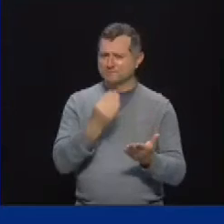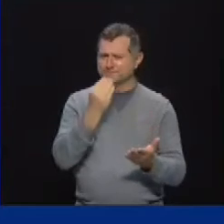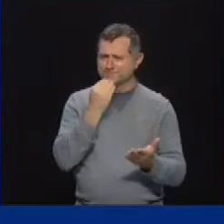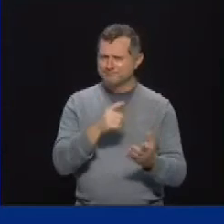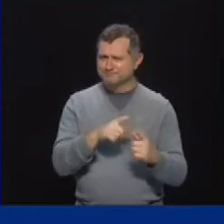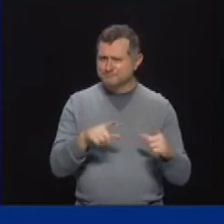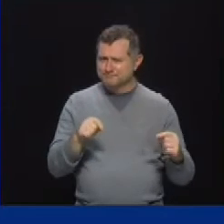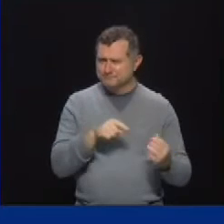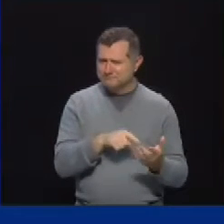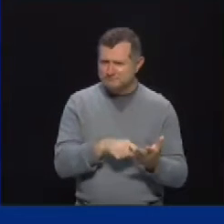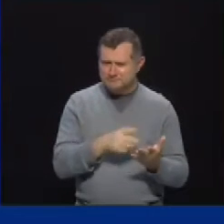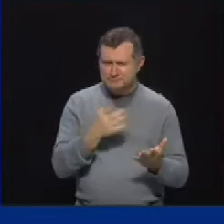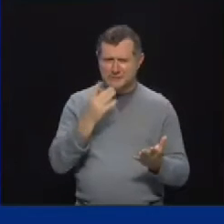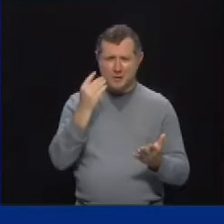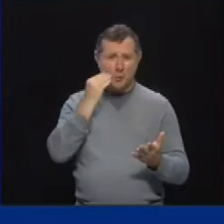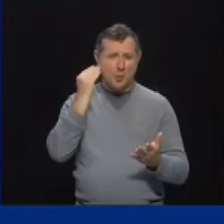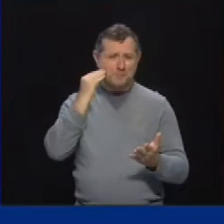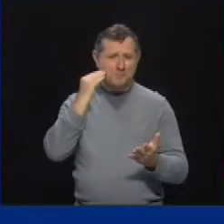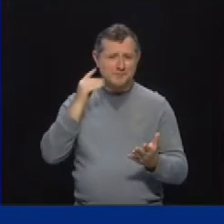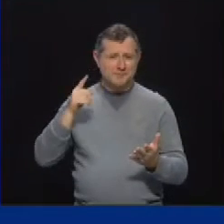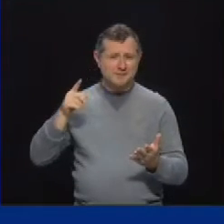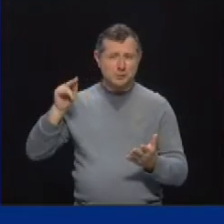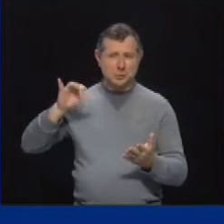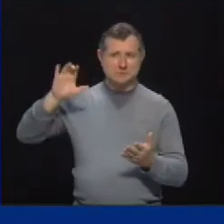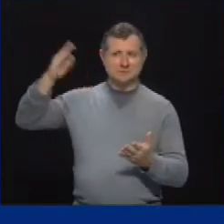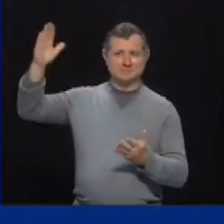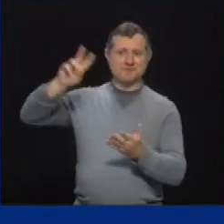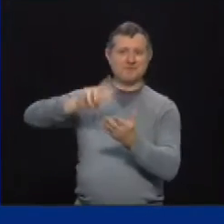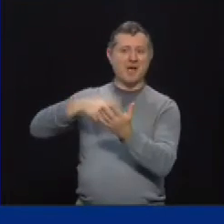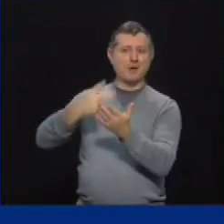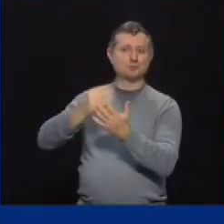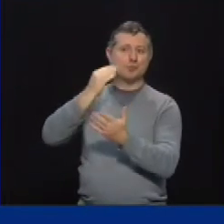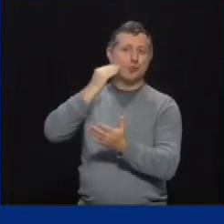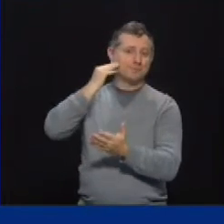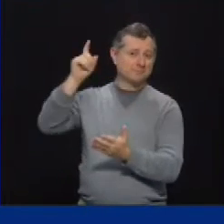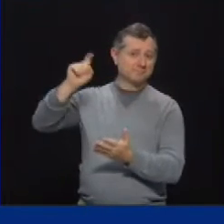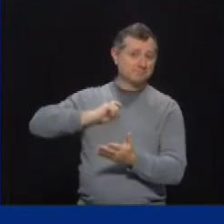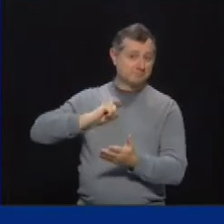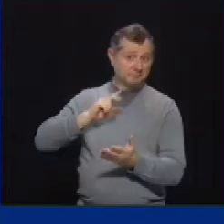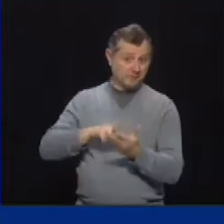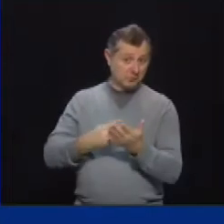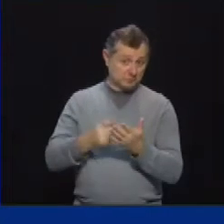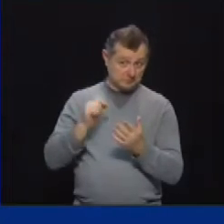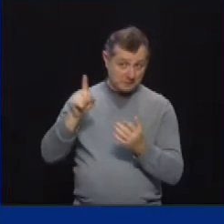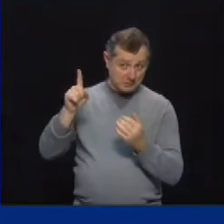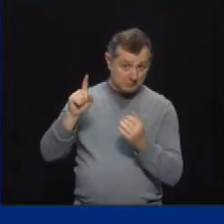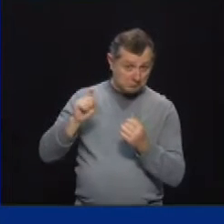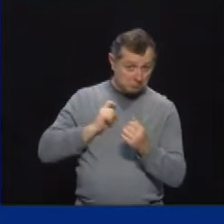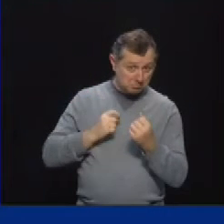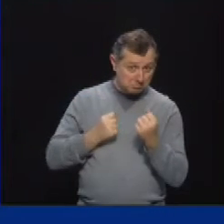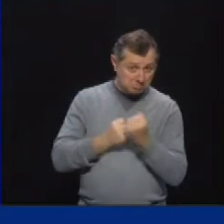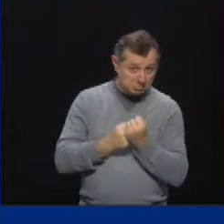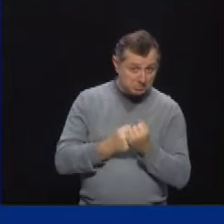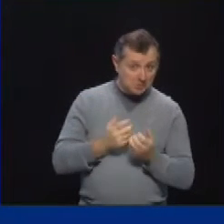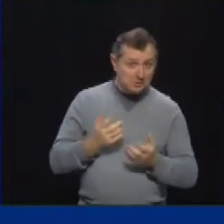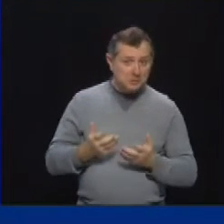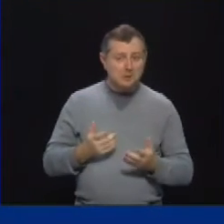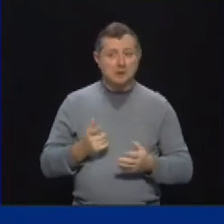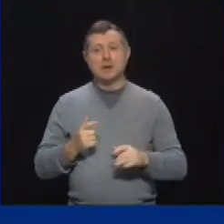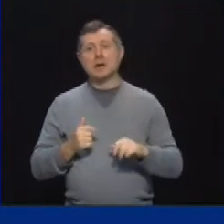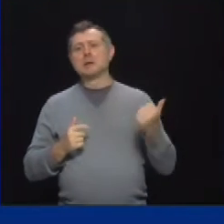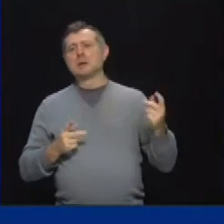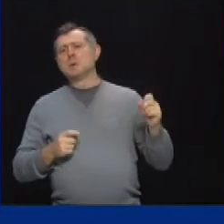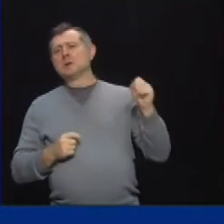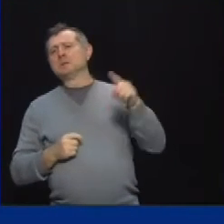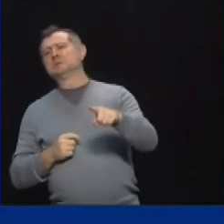Two questions. There have been 9 deaths on the city jail or in city jails so far this year. Advocates blame it on overcrowding and understaffing. There is a bill